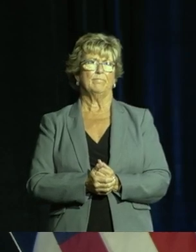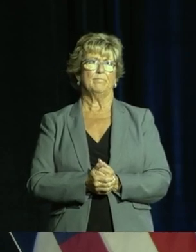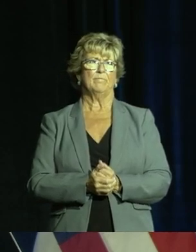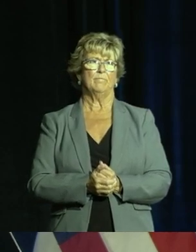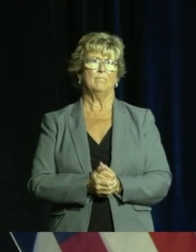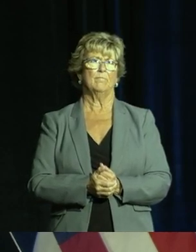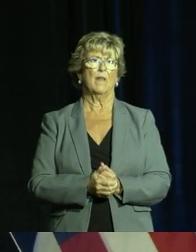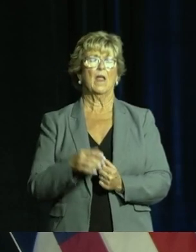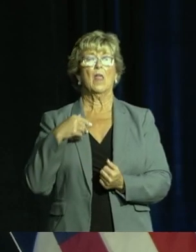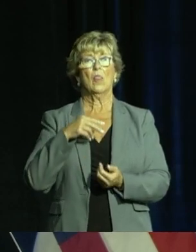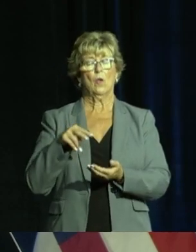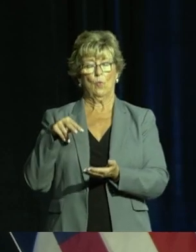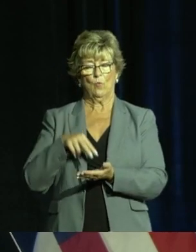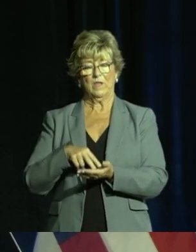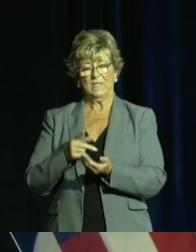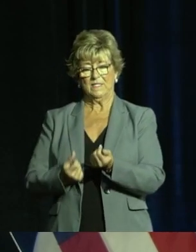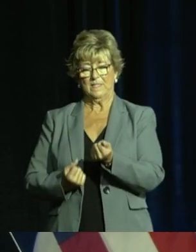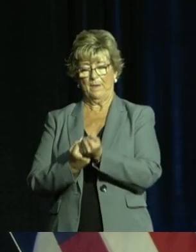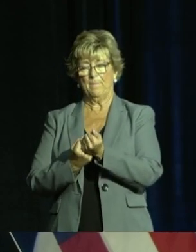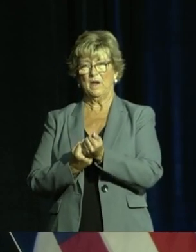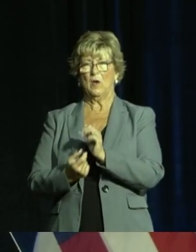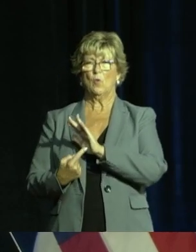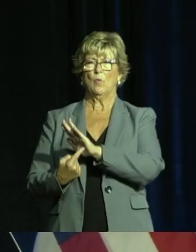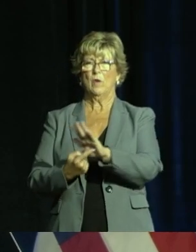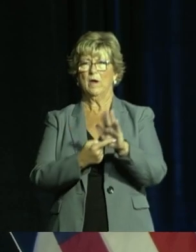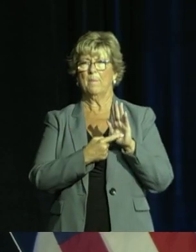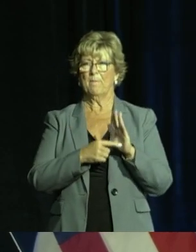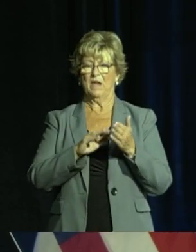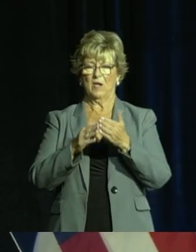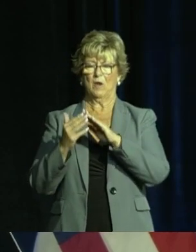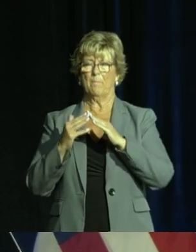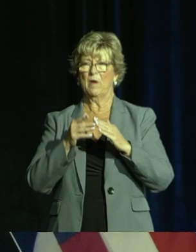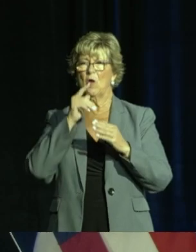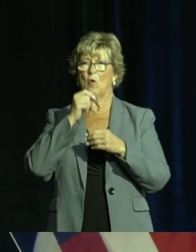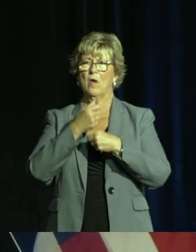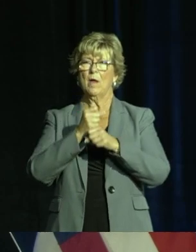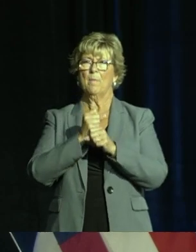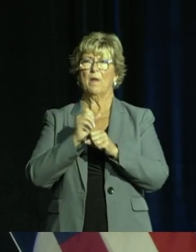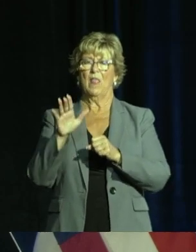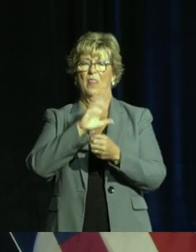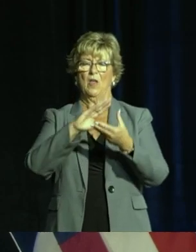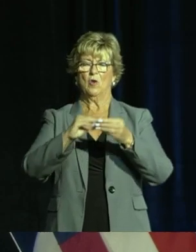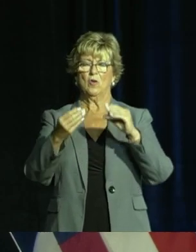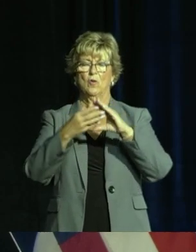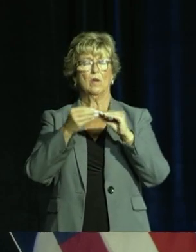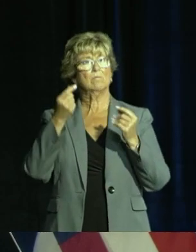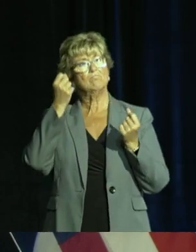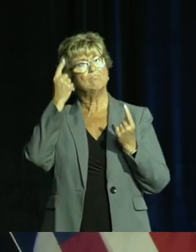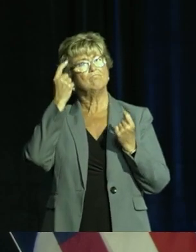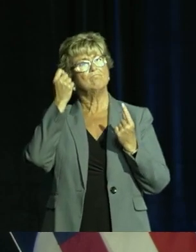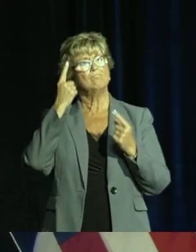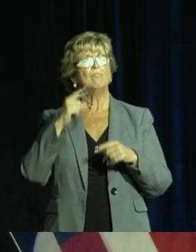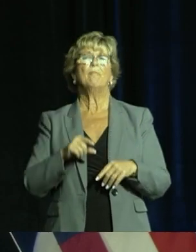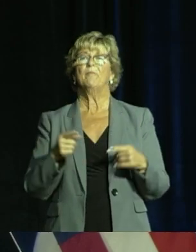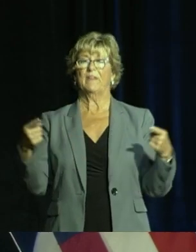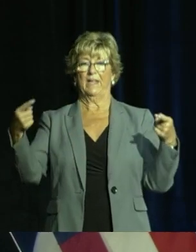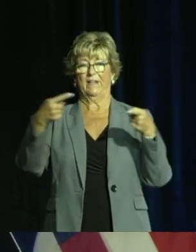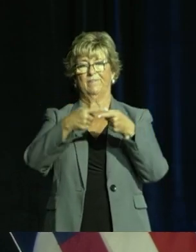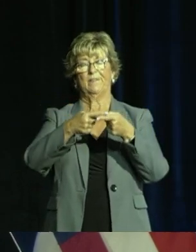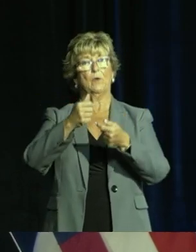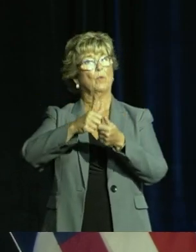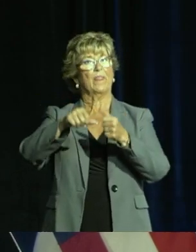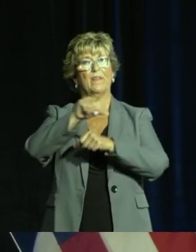We stand before you, representing communities who may carry stories and understandings which conflict with one